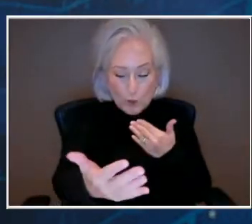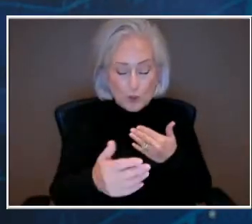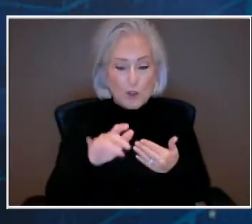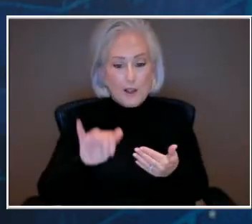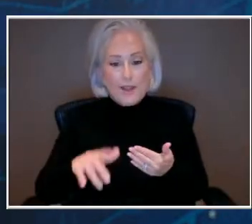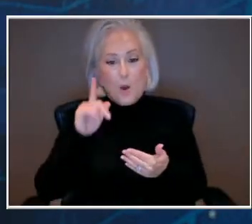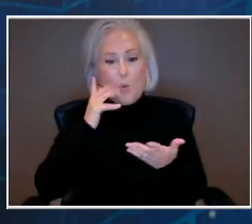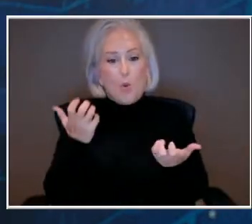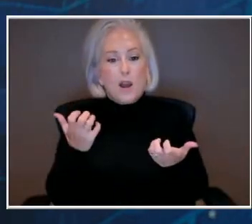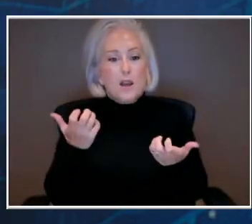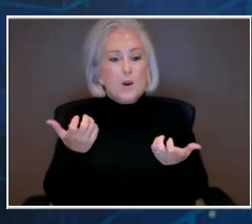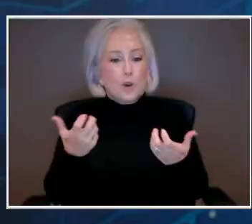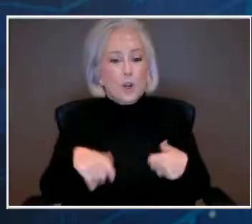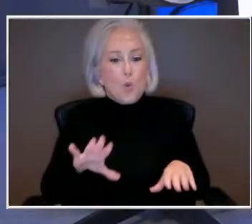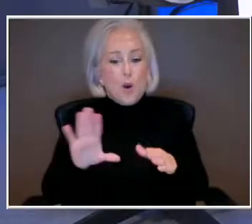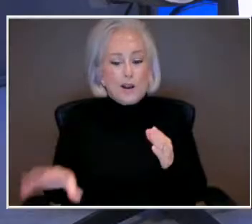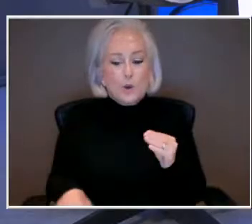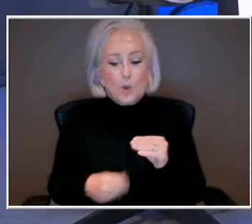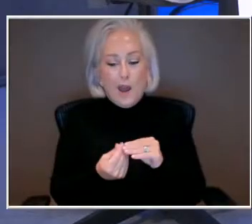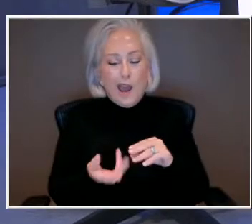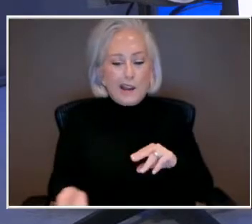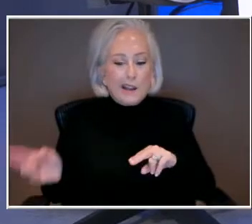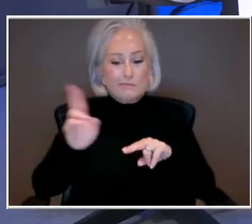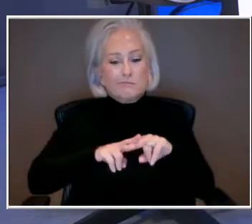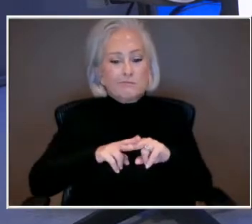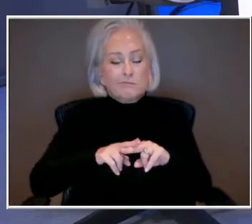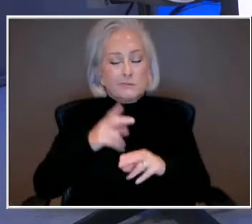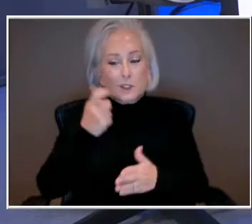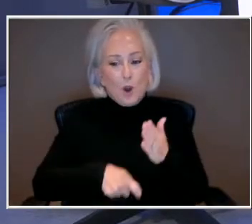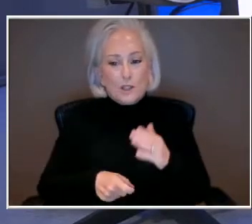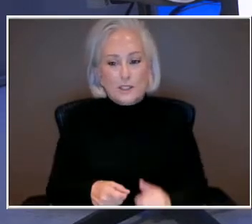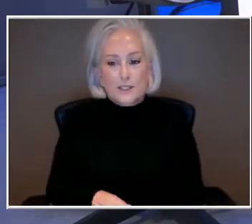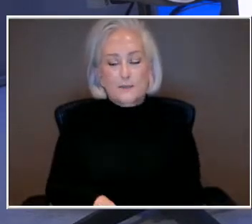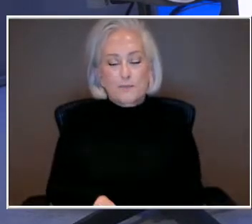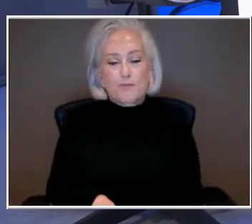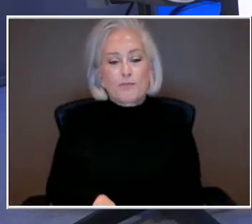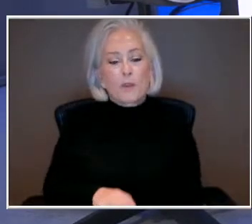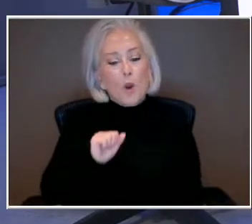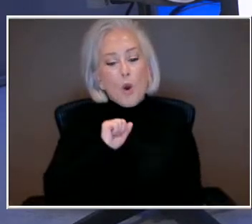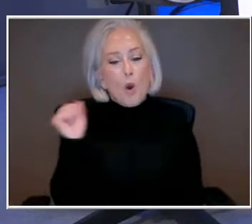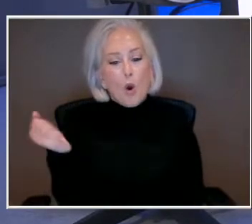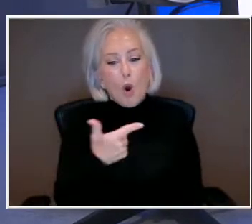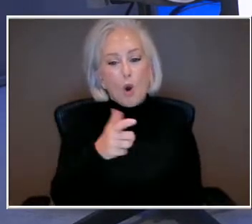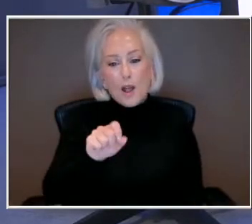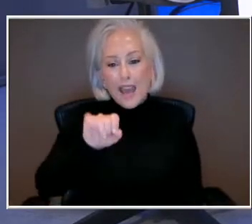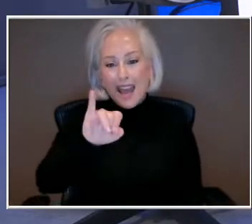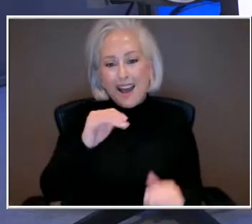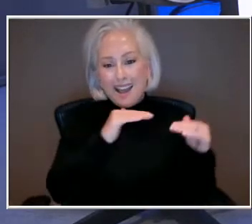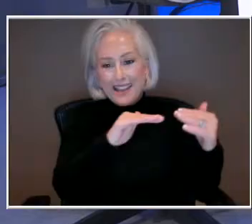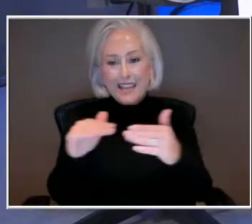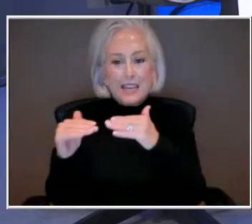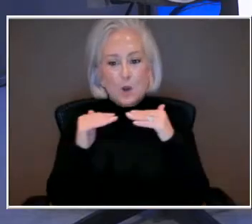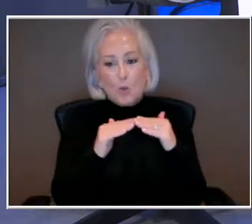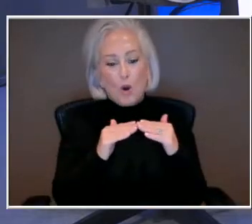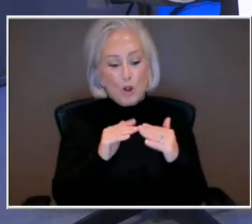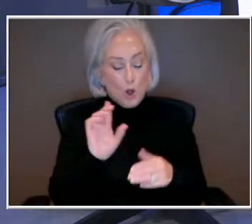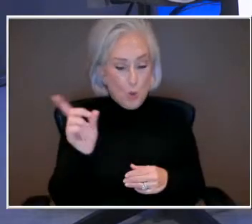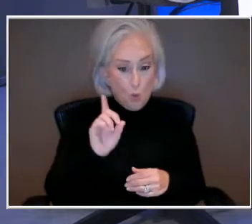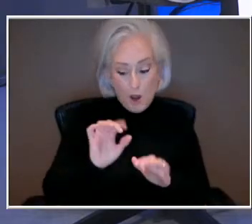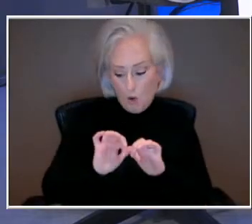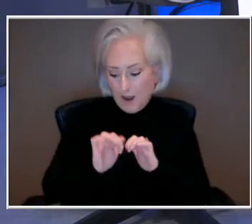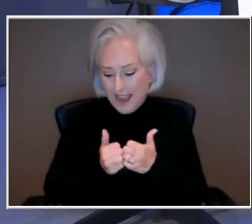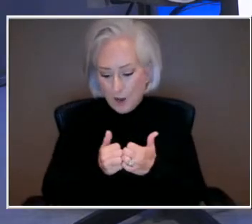of healthcare cost. Lastly, Quinn is asking if all AI is created equal. Where and how is it learning to